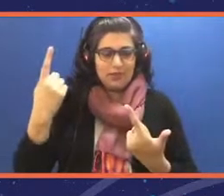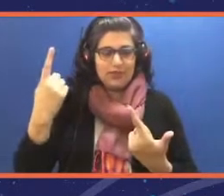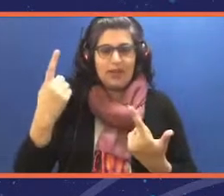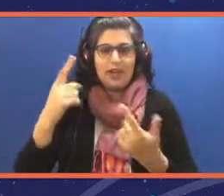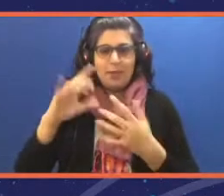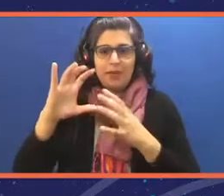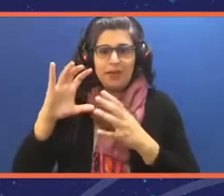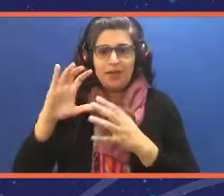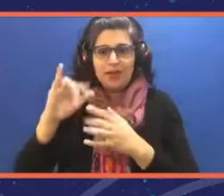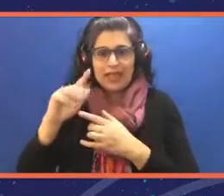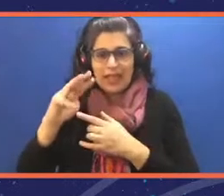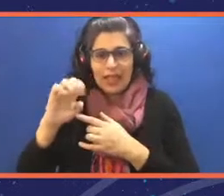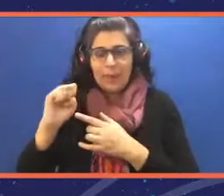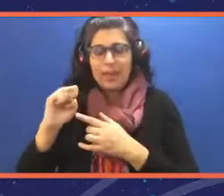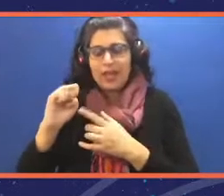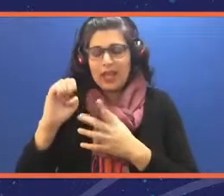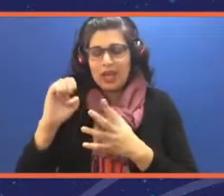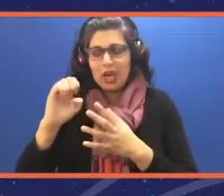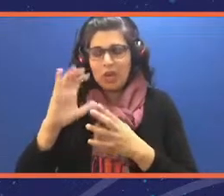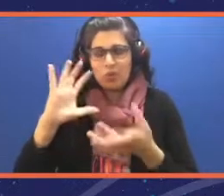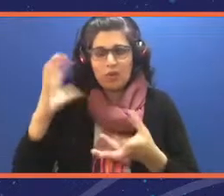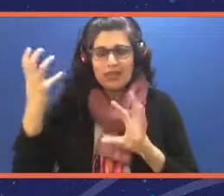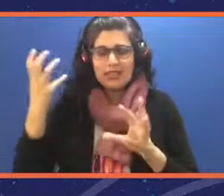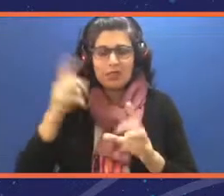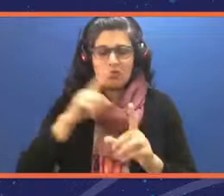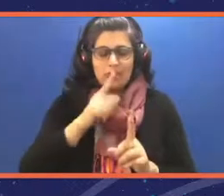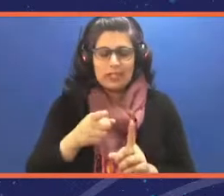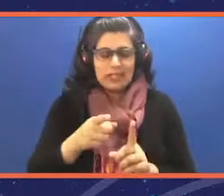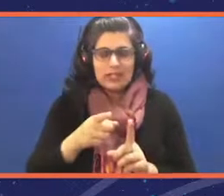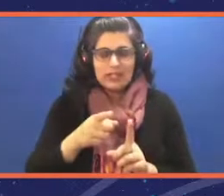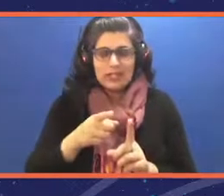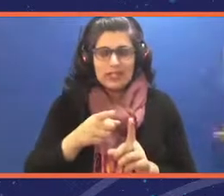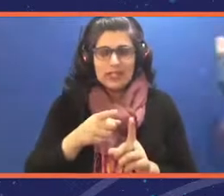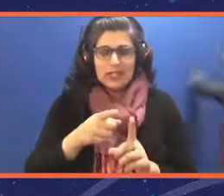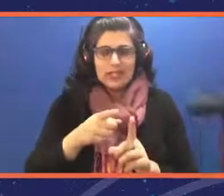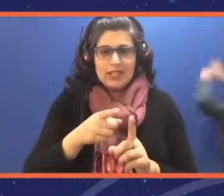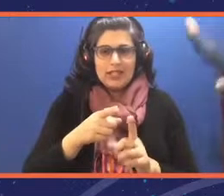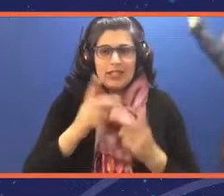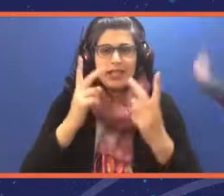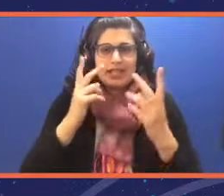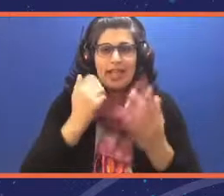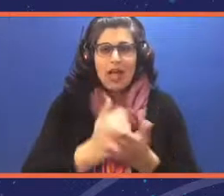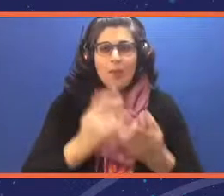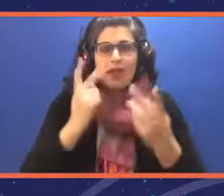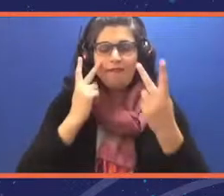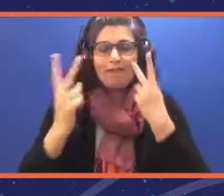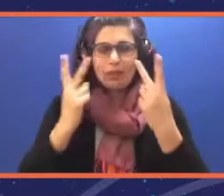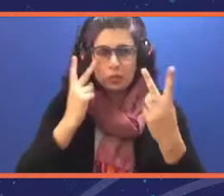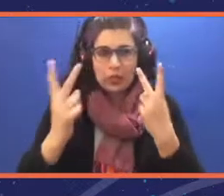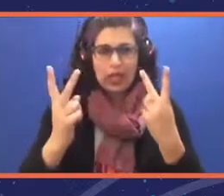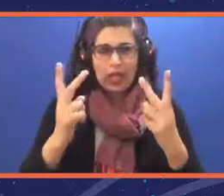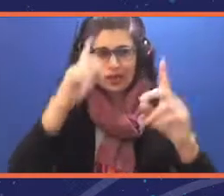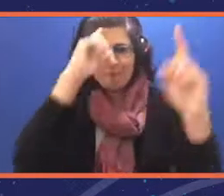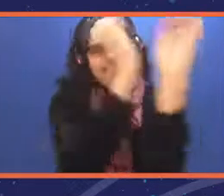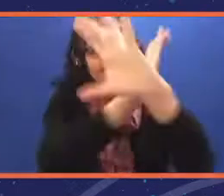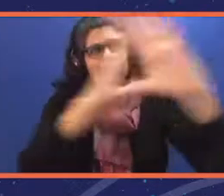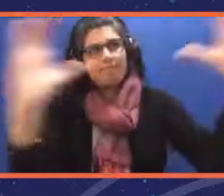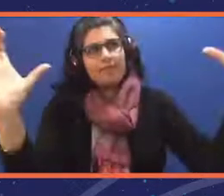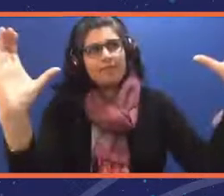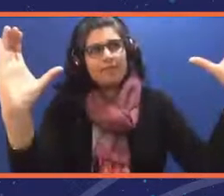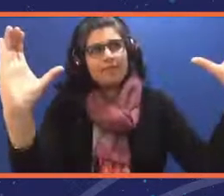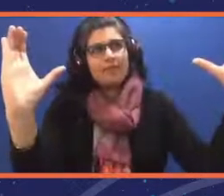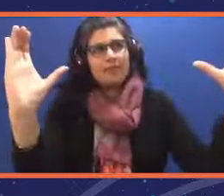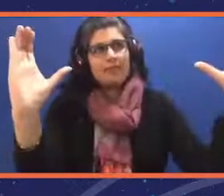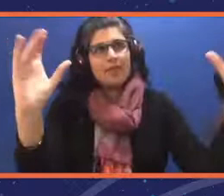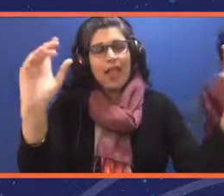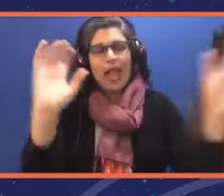embedded on, it's actually really visualizing what we envision different